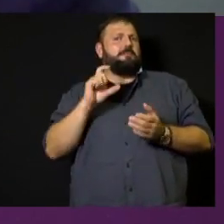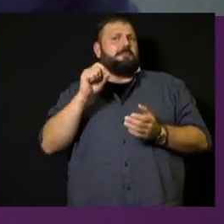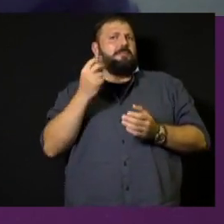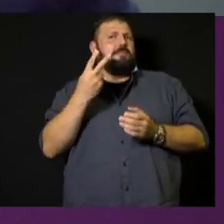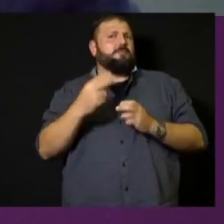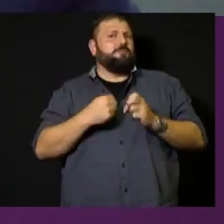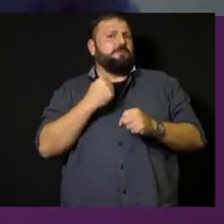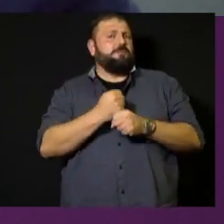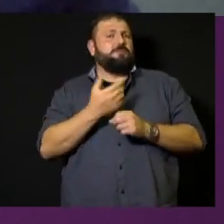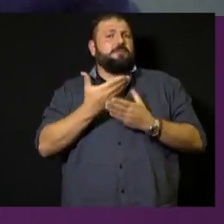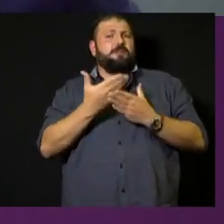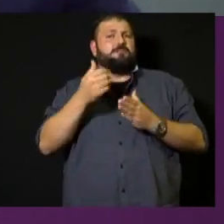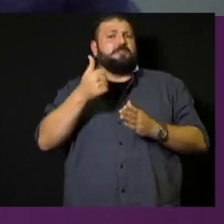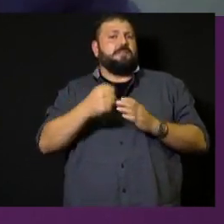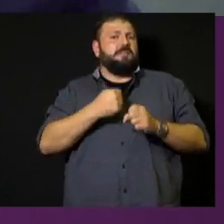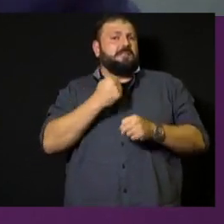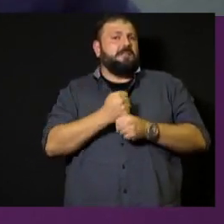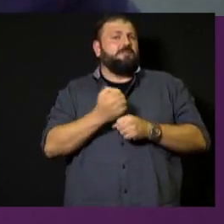$5,000.